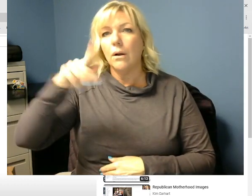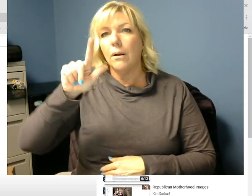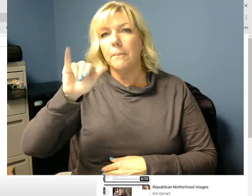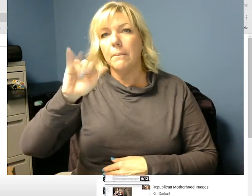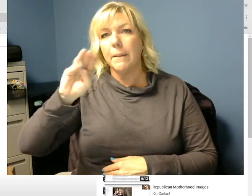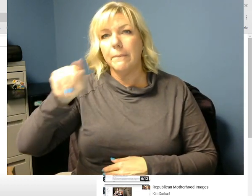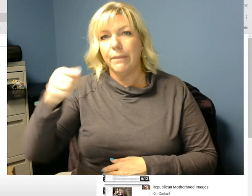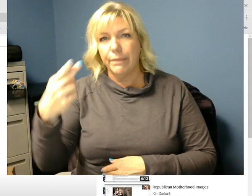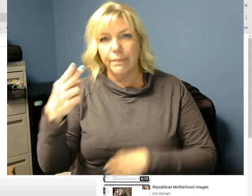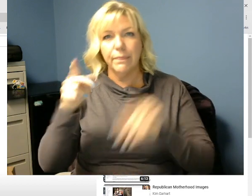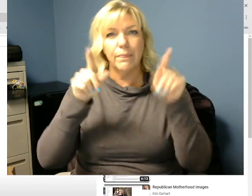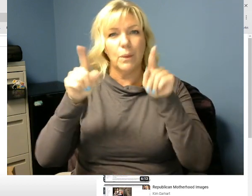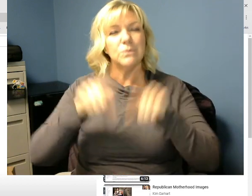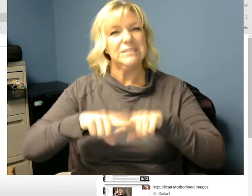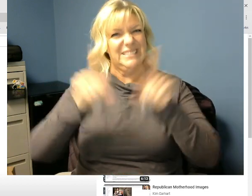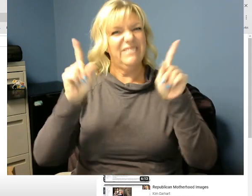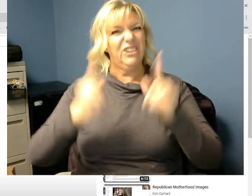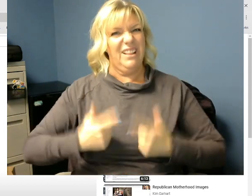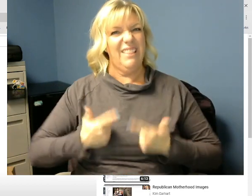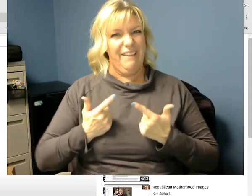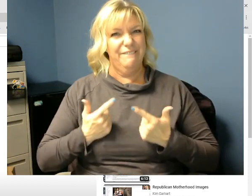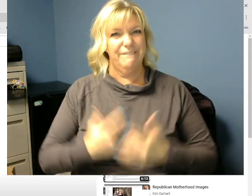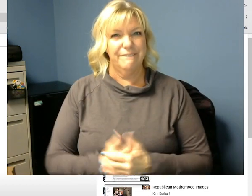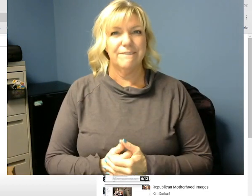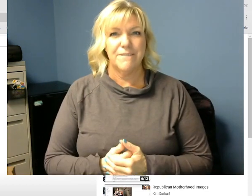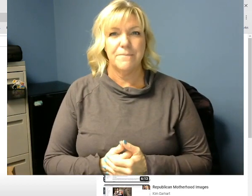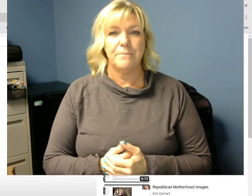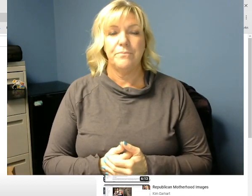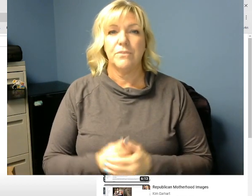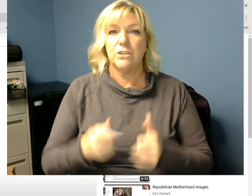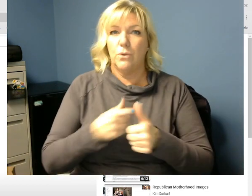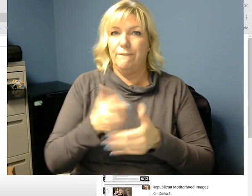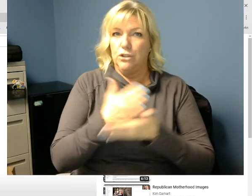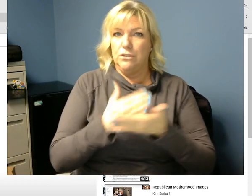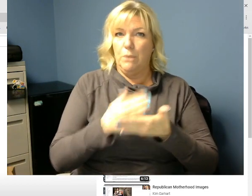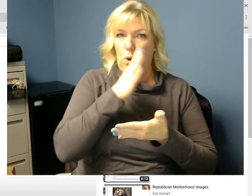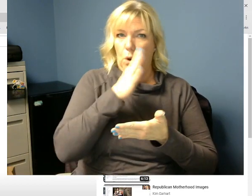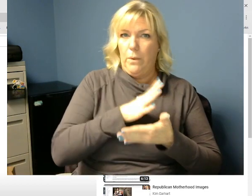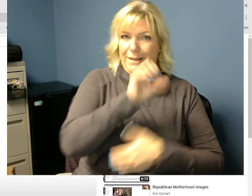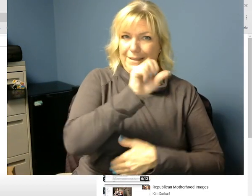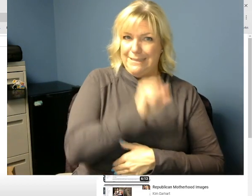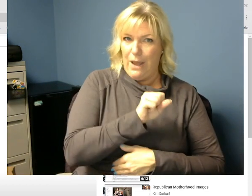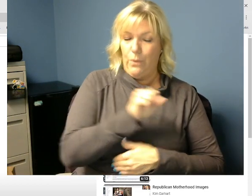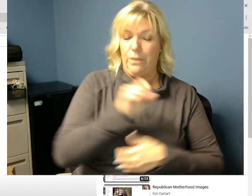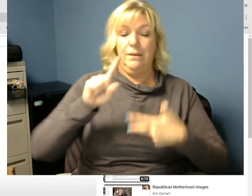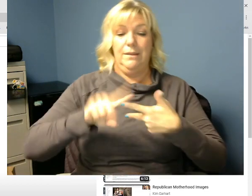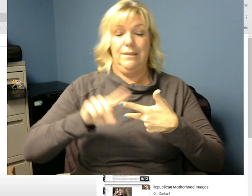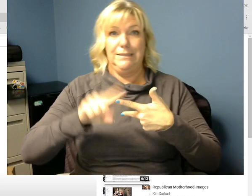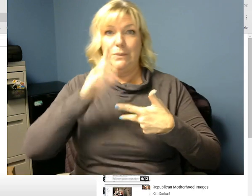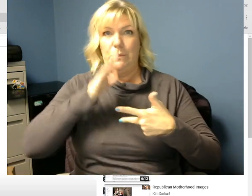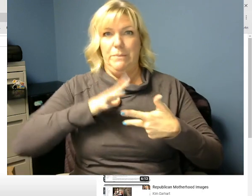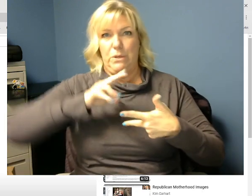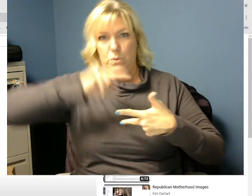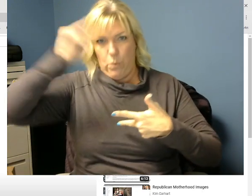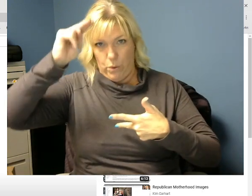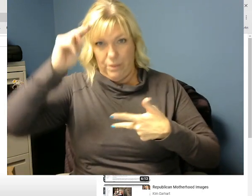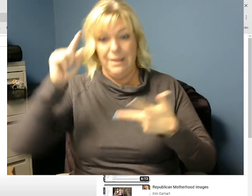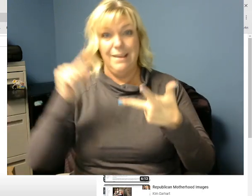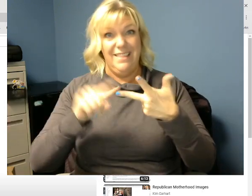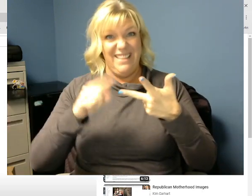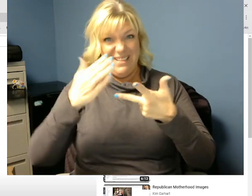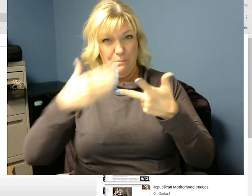the first part of the outline looks at women in the South. The second part of the outline looks at women in the North. The third part, though,